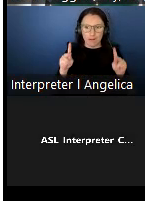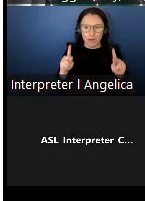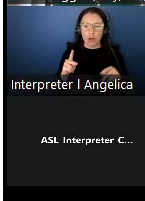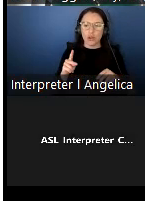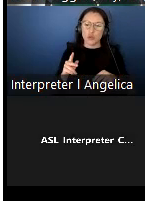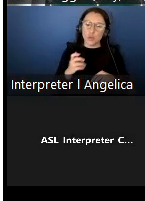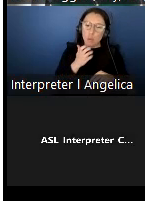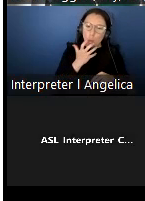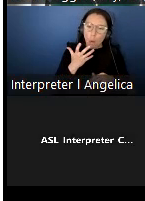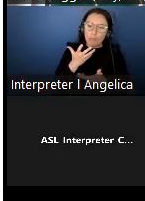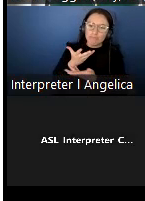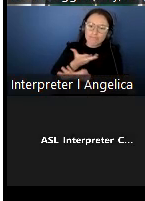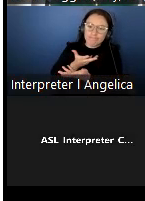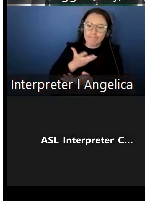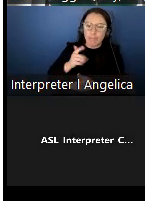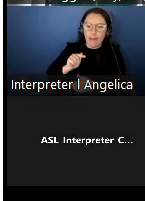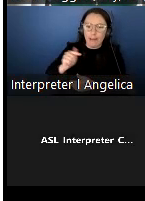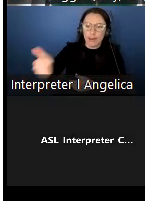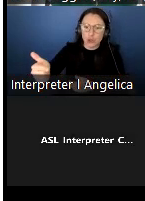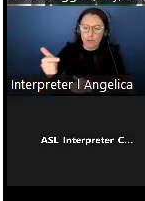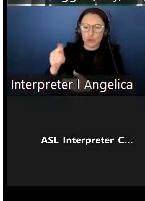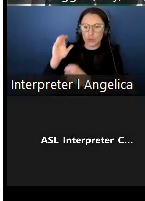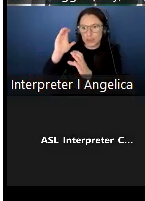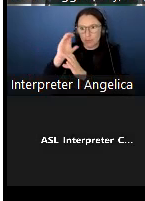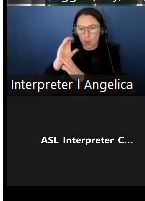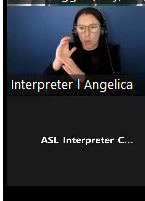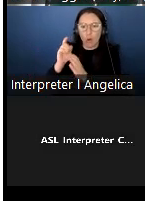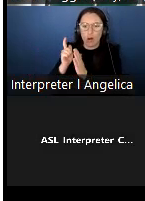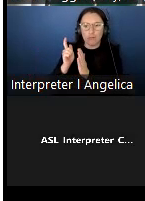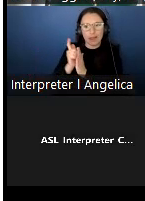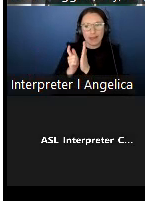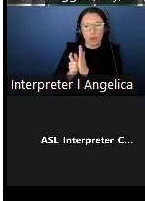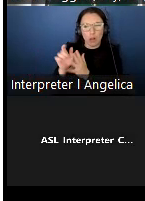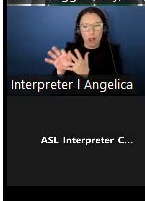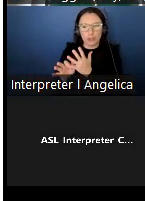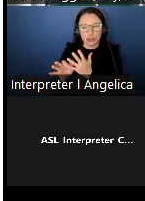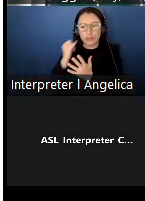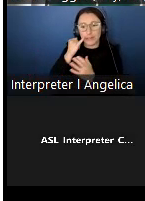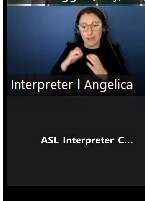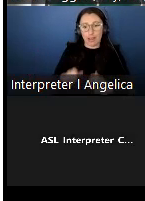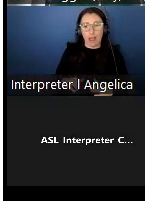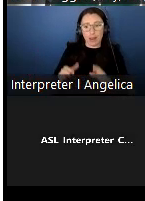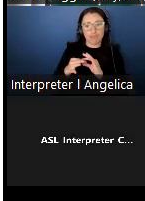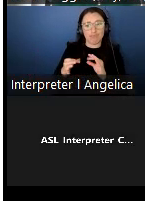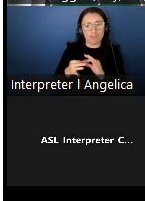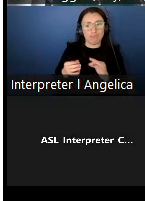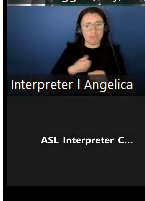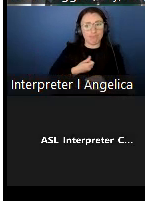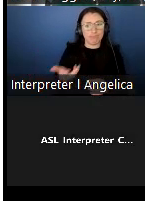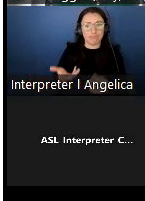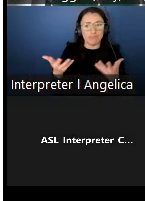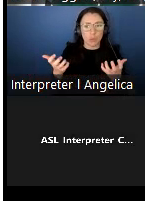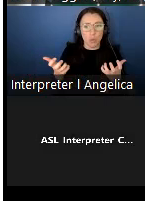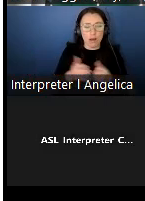to explore those legal options if a client decides that they are interested in doing so. And also,